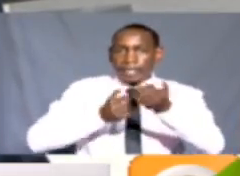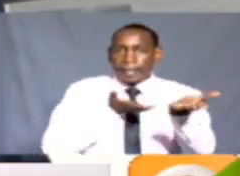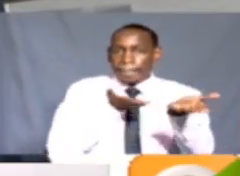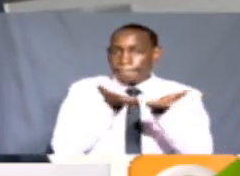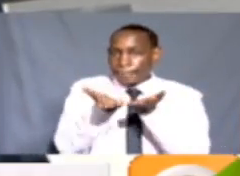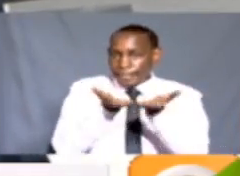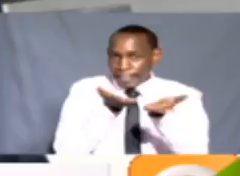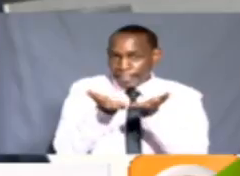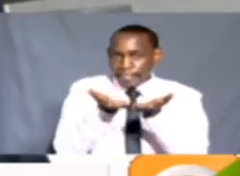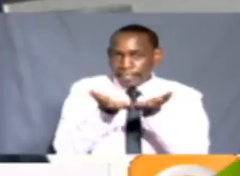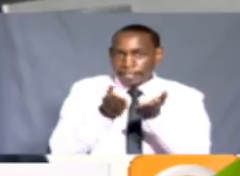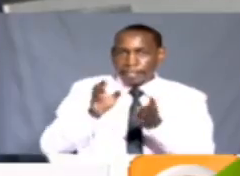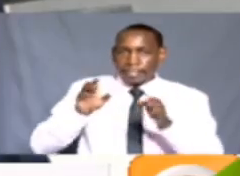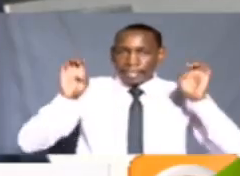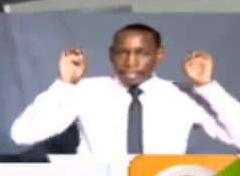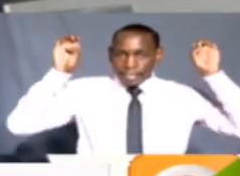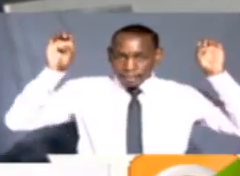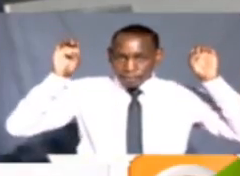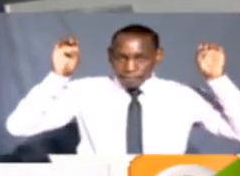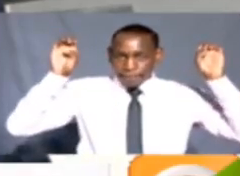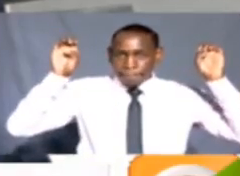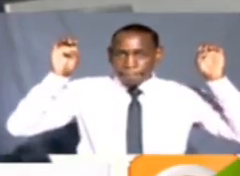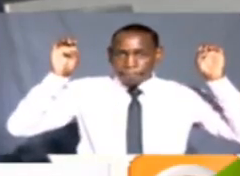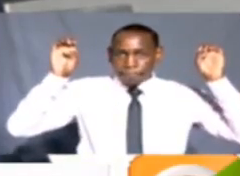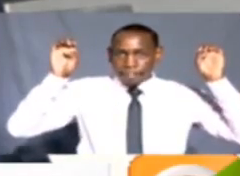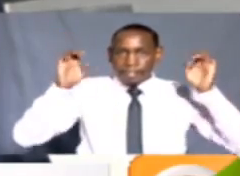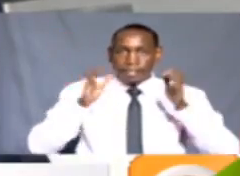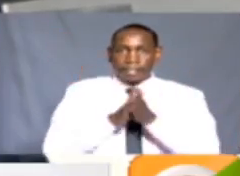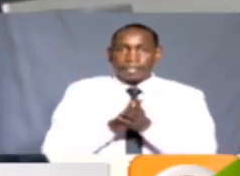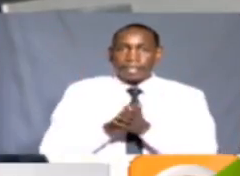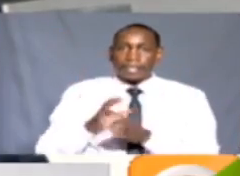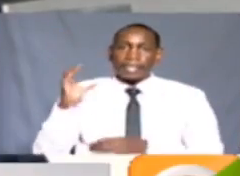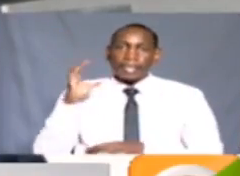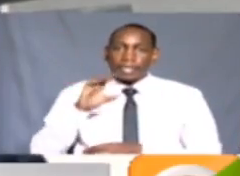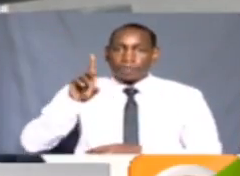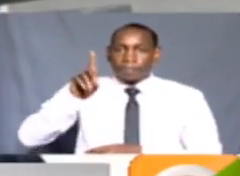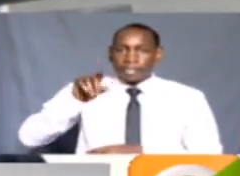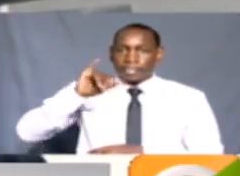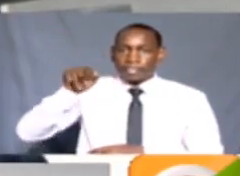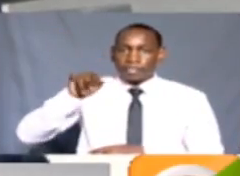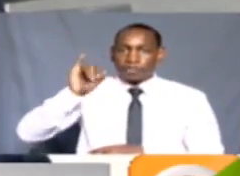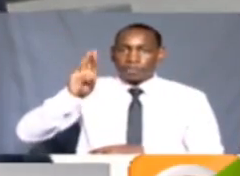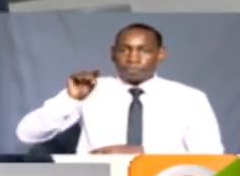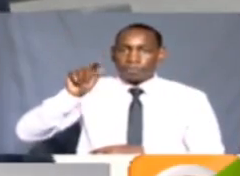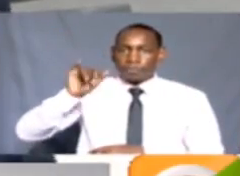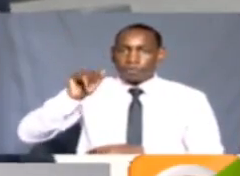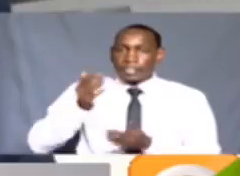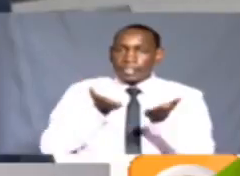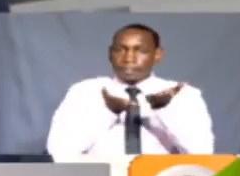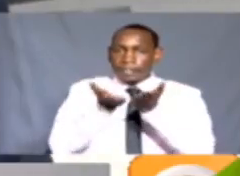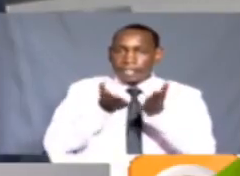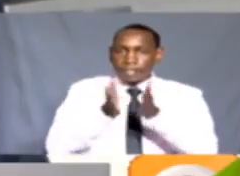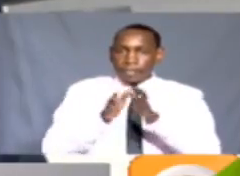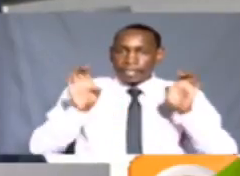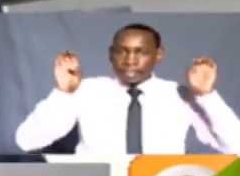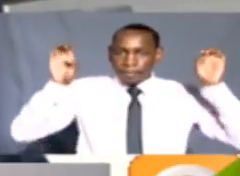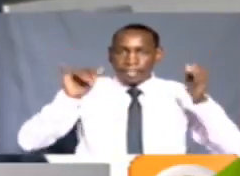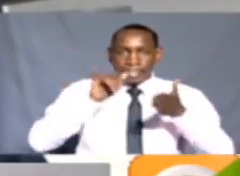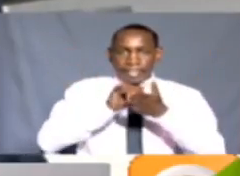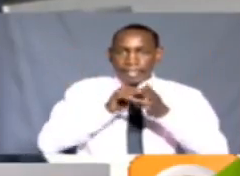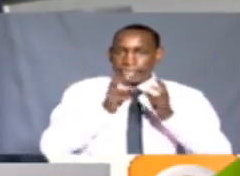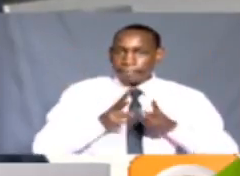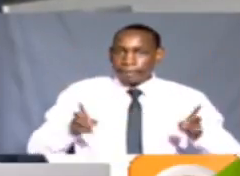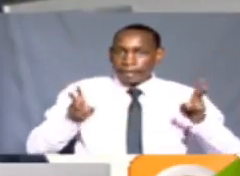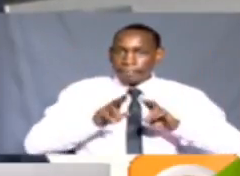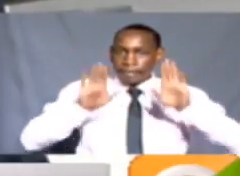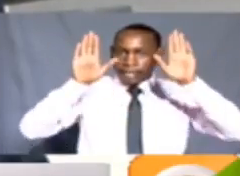businesses in Ethiopia, customers in Djibouti trading in Ethiopia, and that's a very, very important part